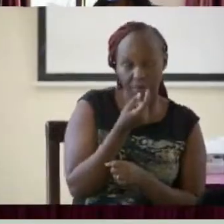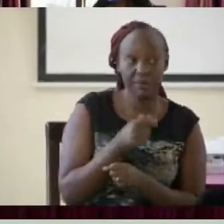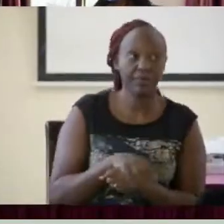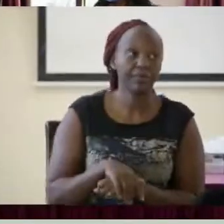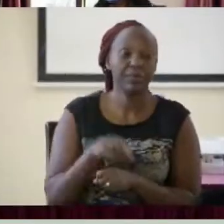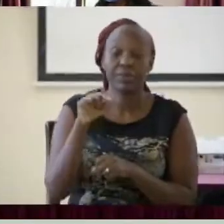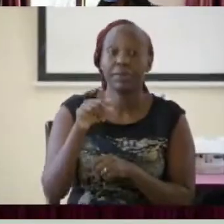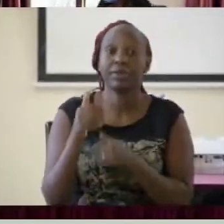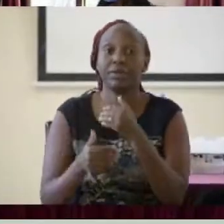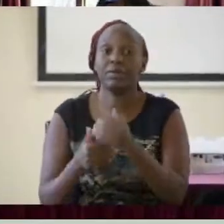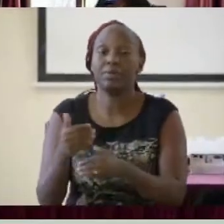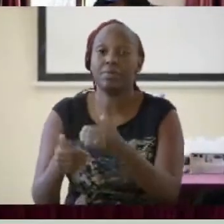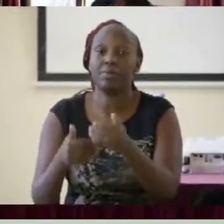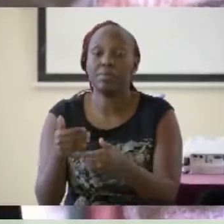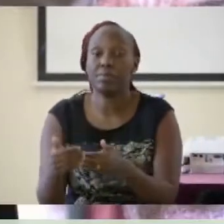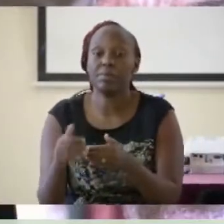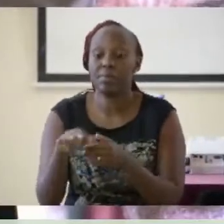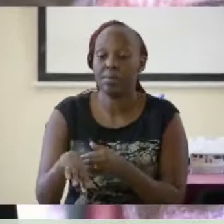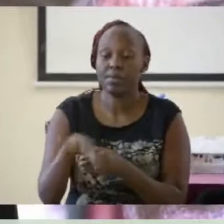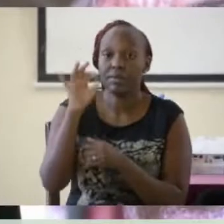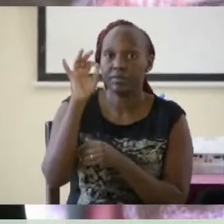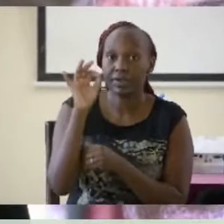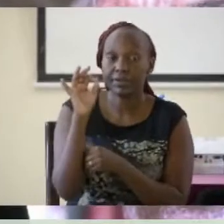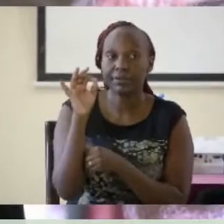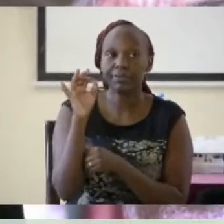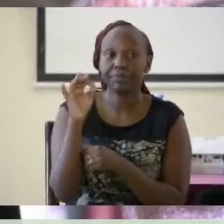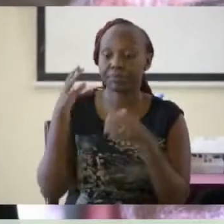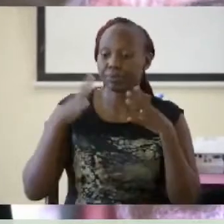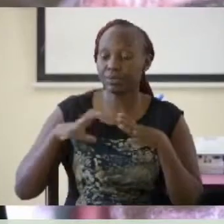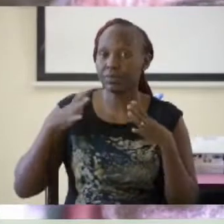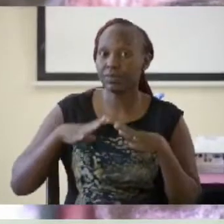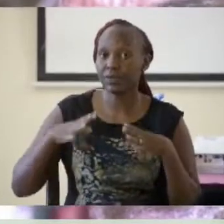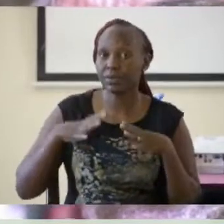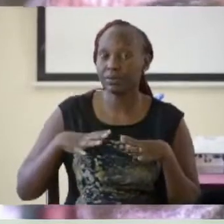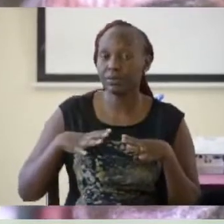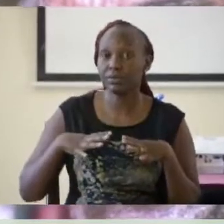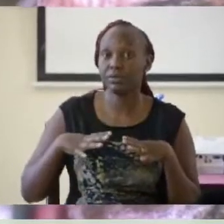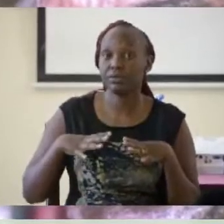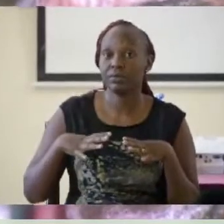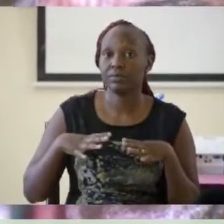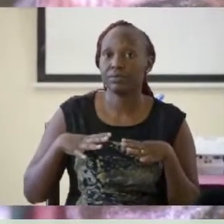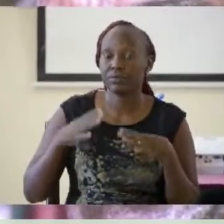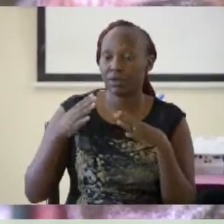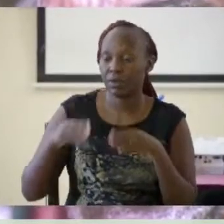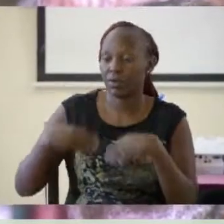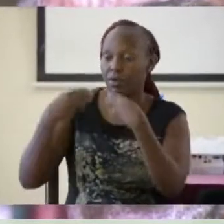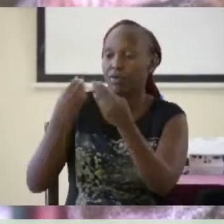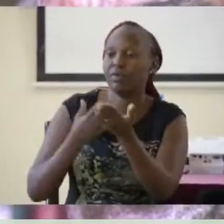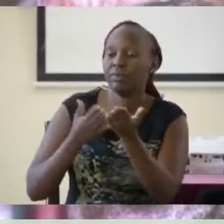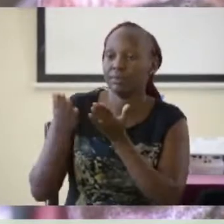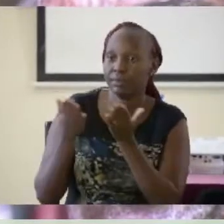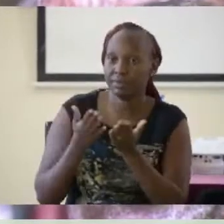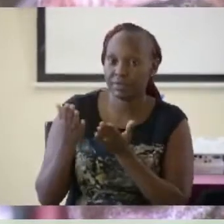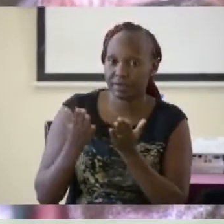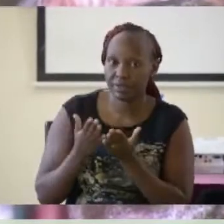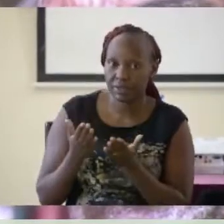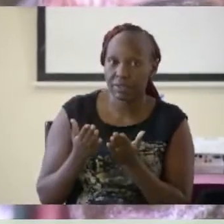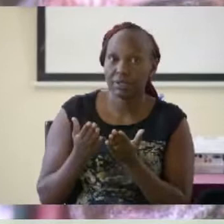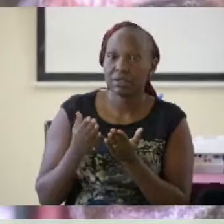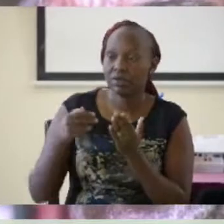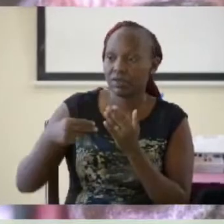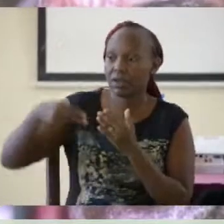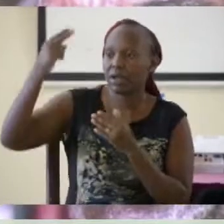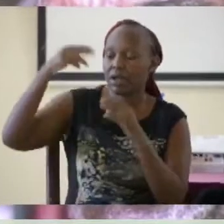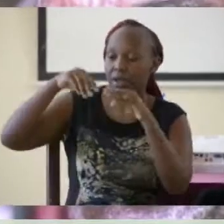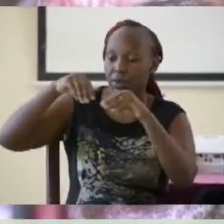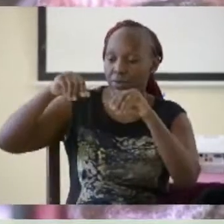that process, you'll always find that people will not offer services in terms of very high